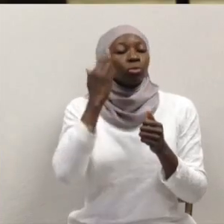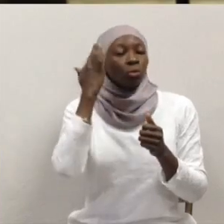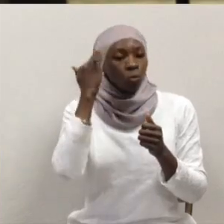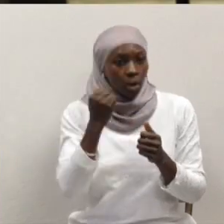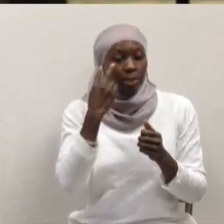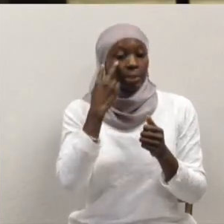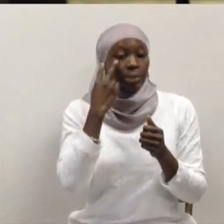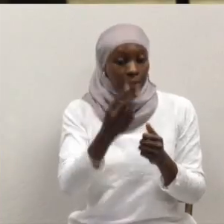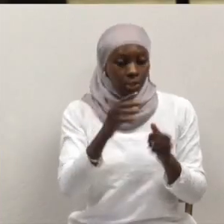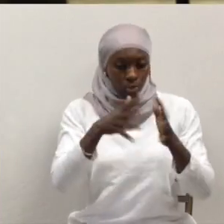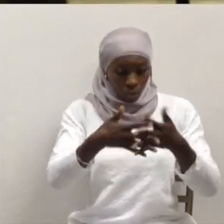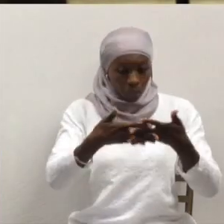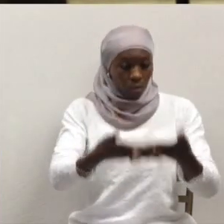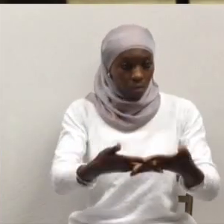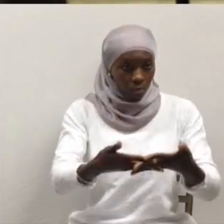the Quran